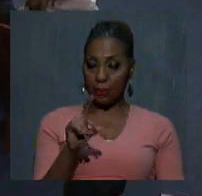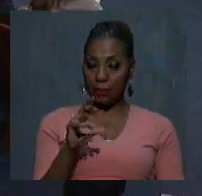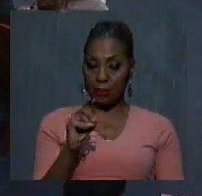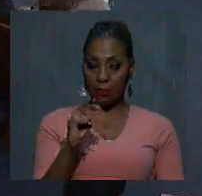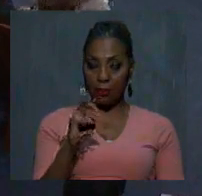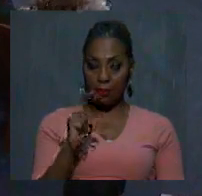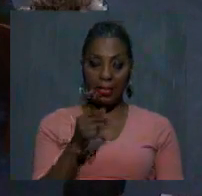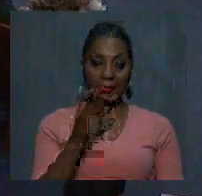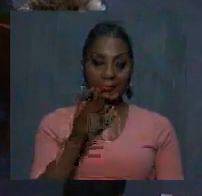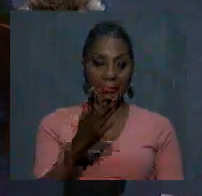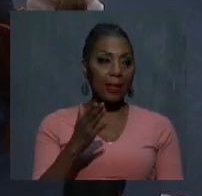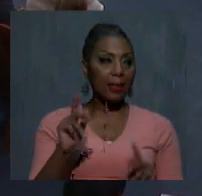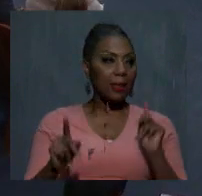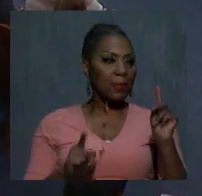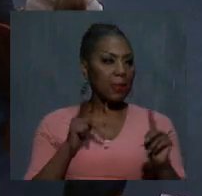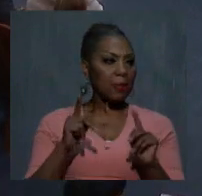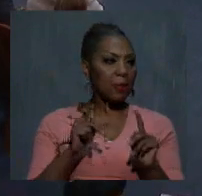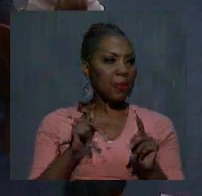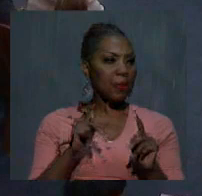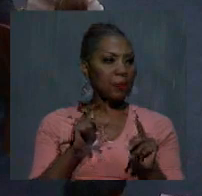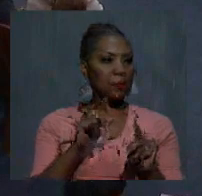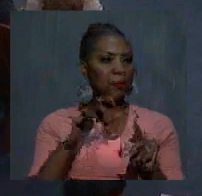thank the initiative